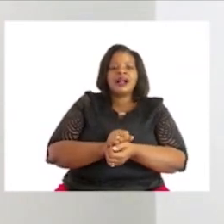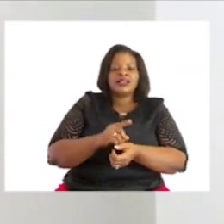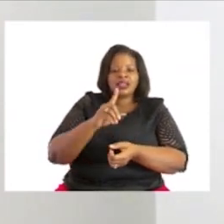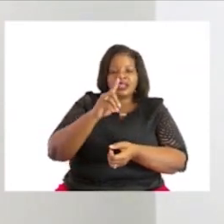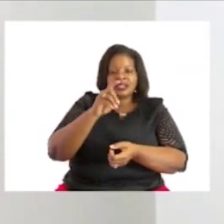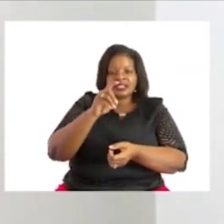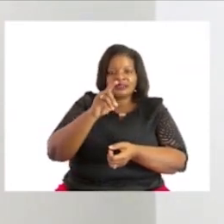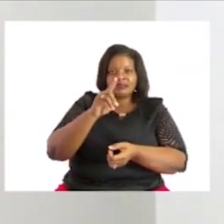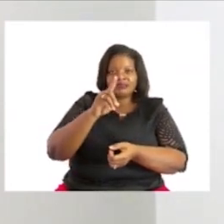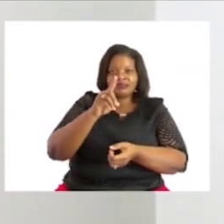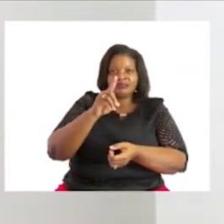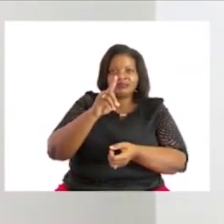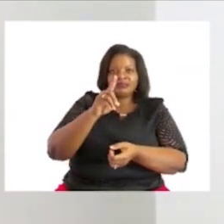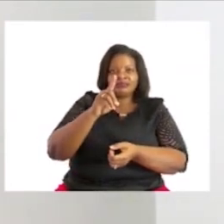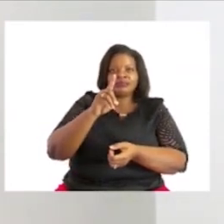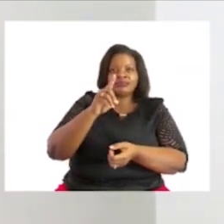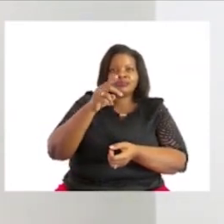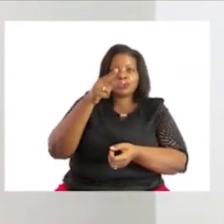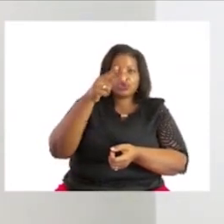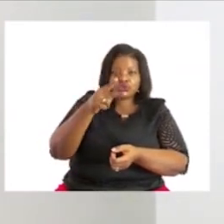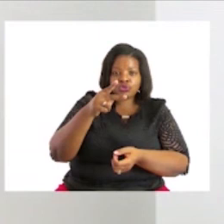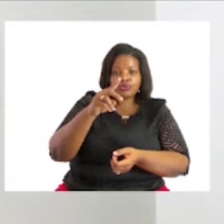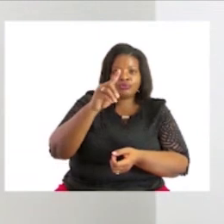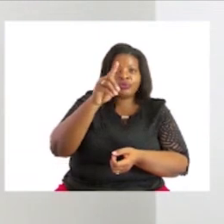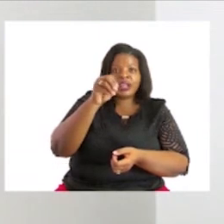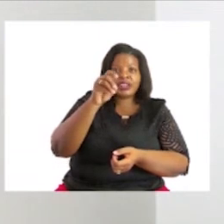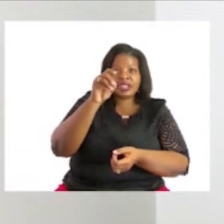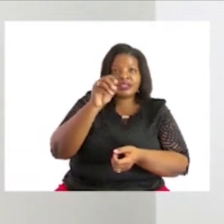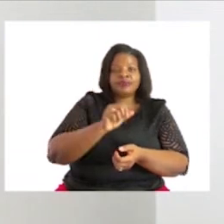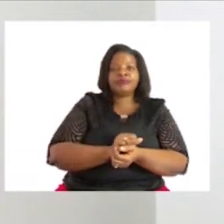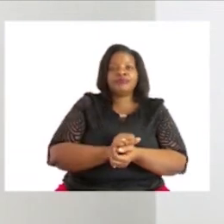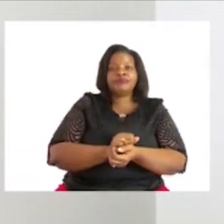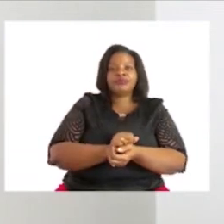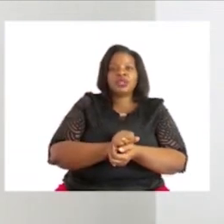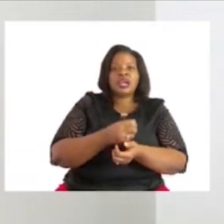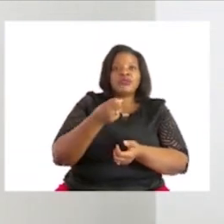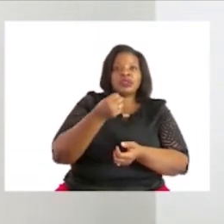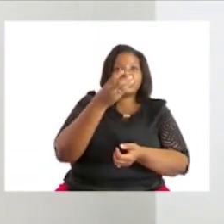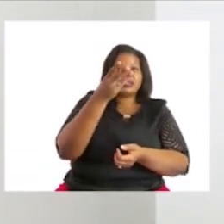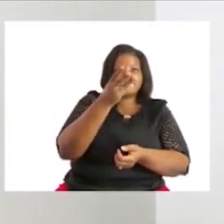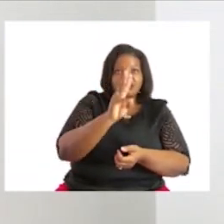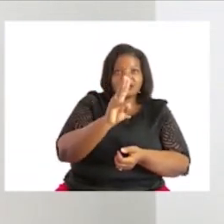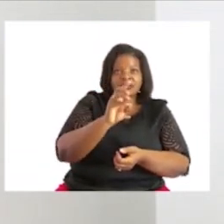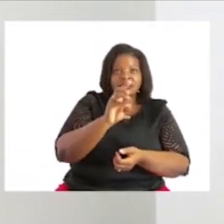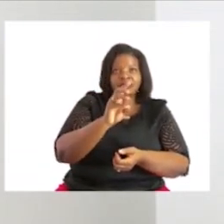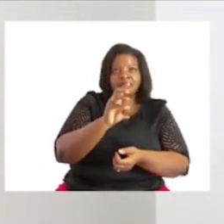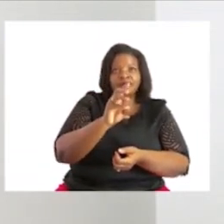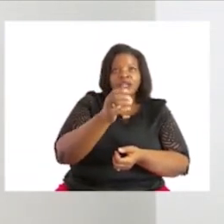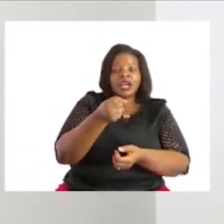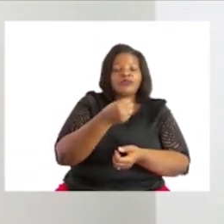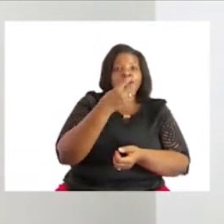that represent a tens, which is a 2. We have a 6, we have a